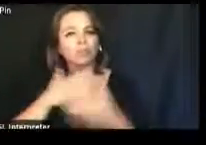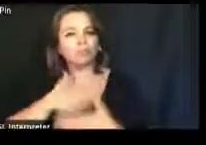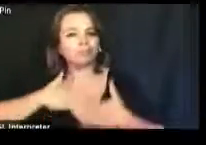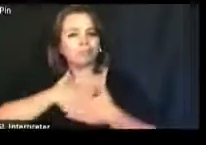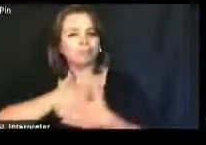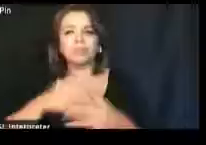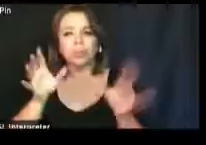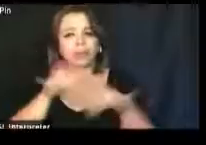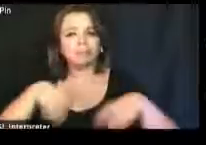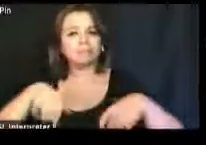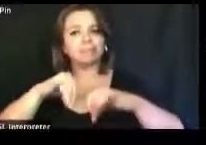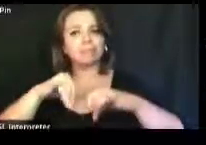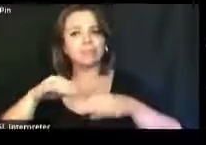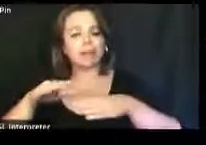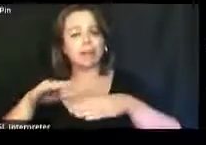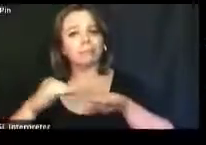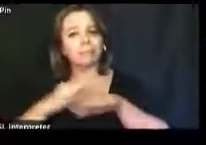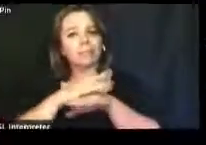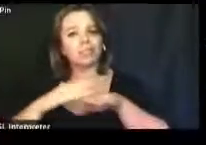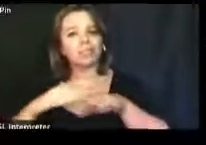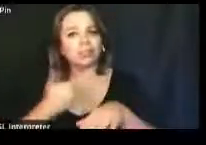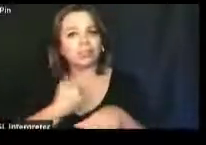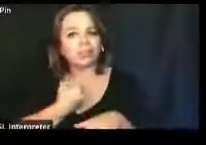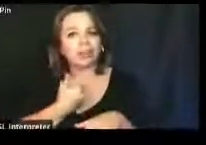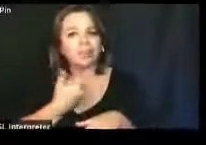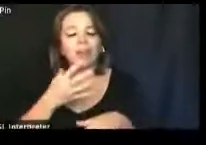beaches. And it is important to us to keep